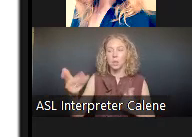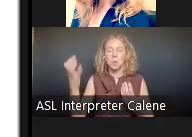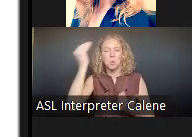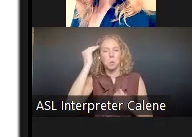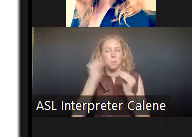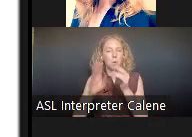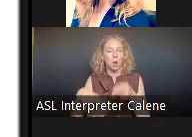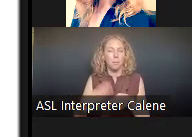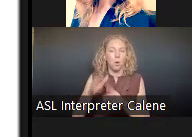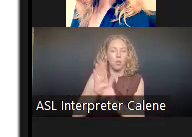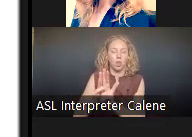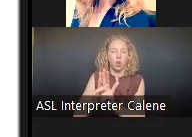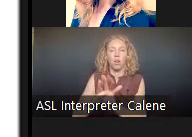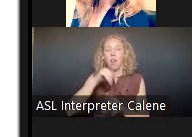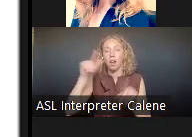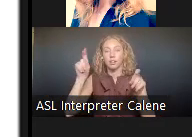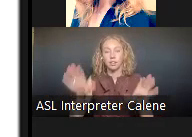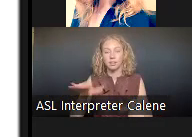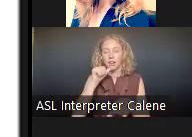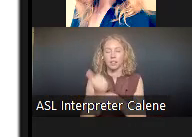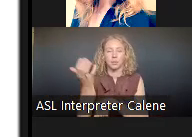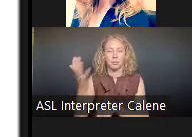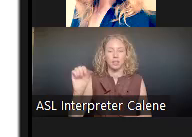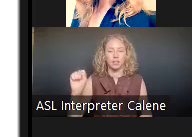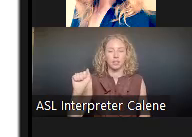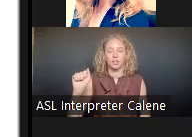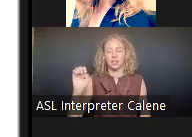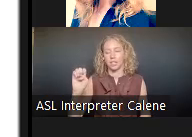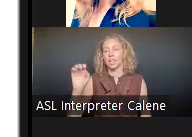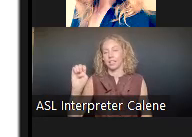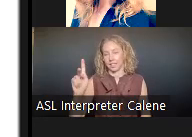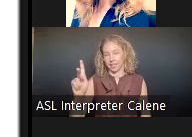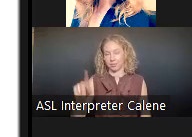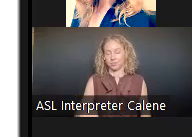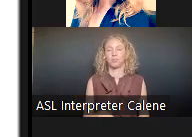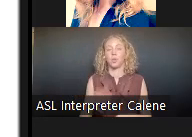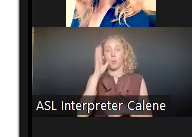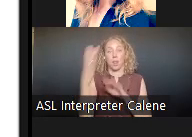or unsubmitted SAKE. So they contact us. They